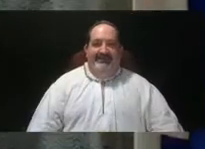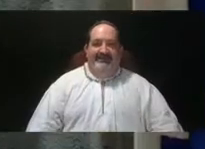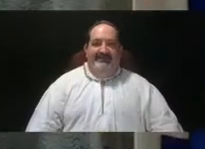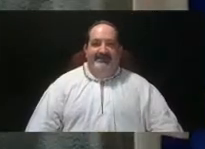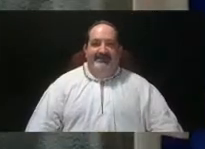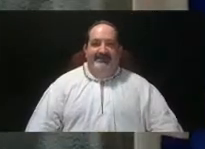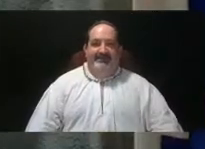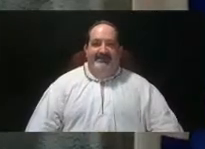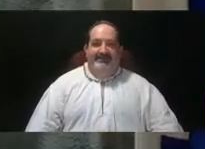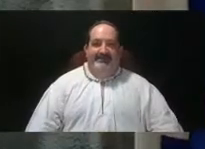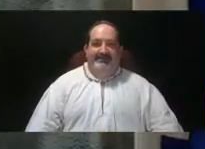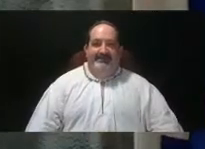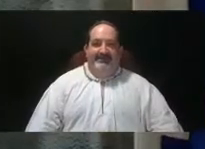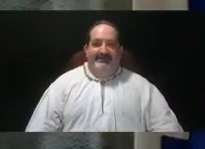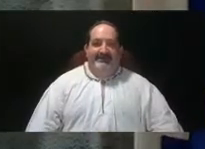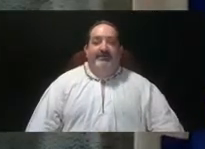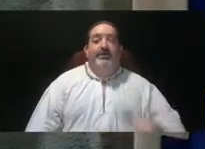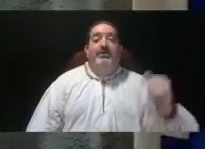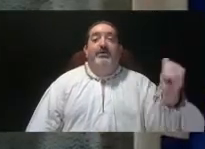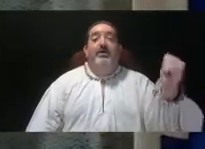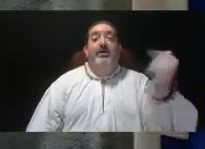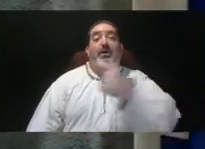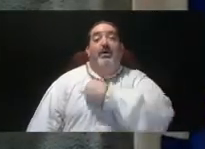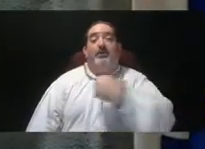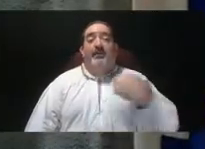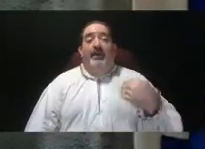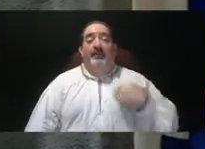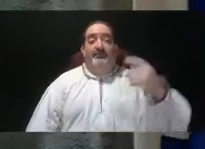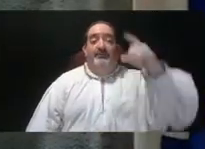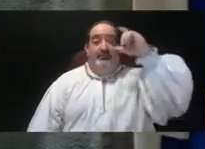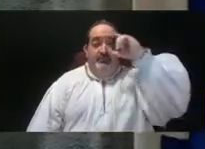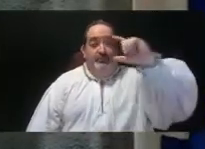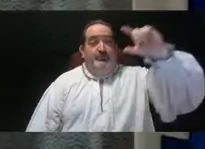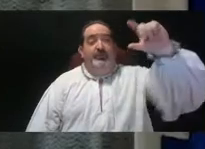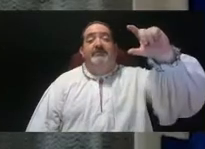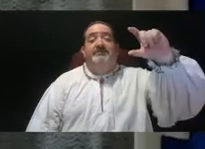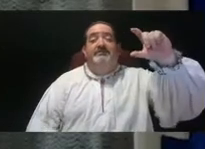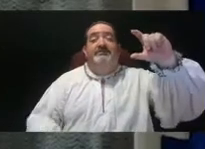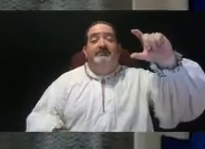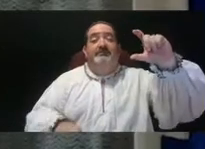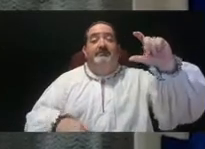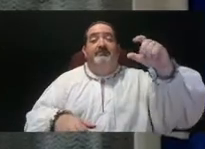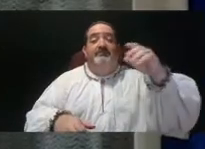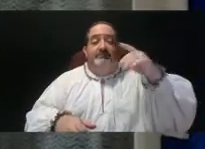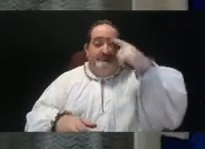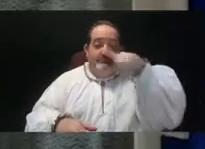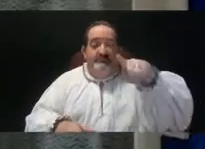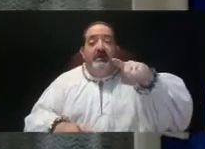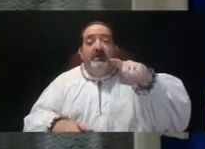you. All companions of the Crescent have their Majesties leave to lower your vessels.